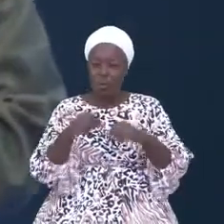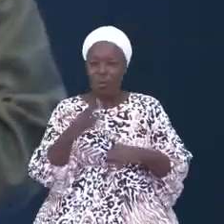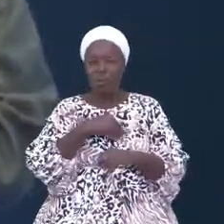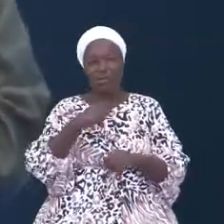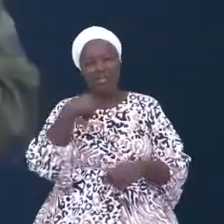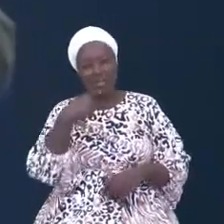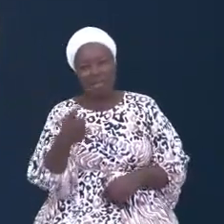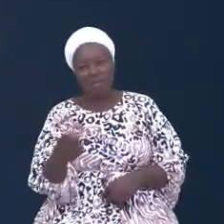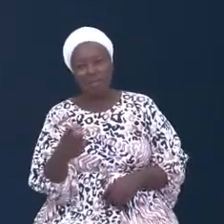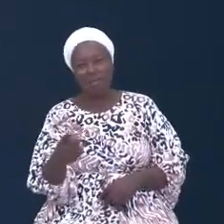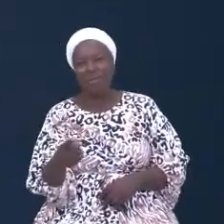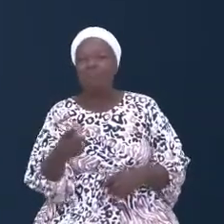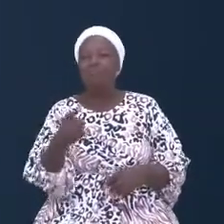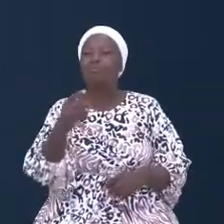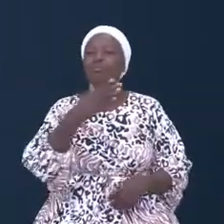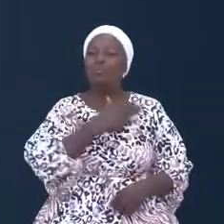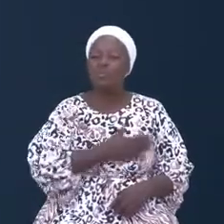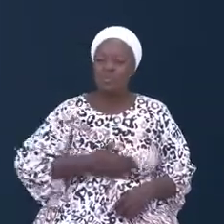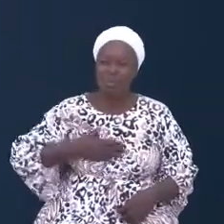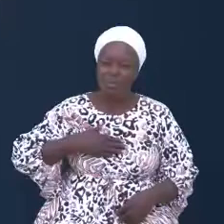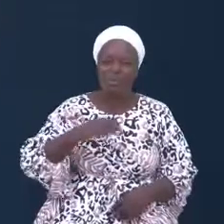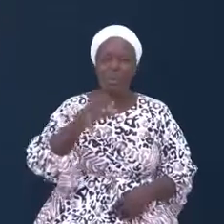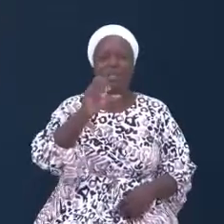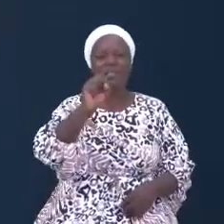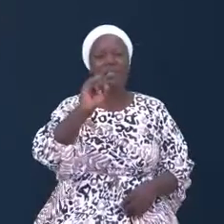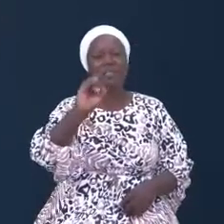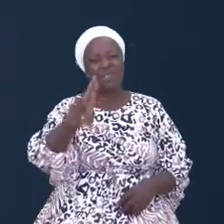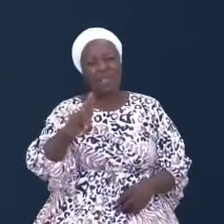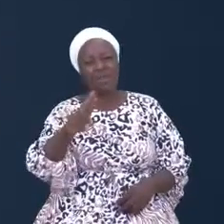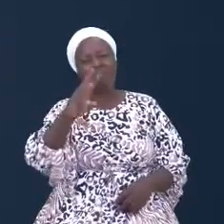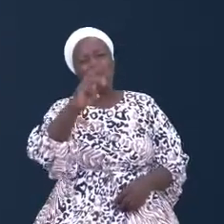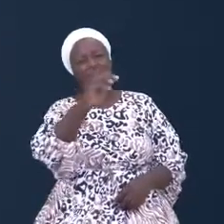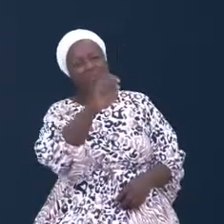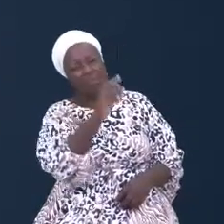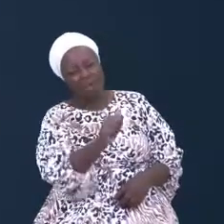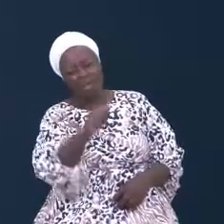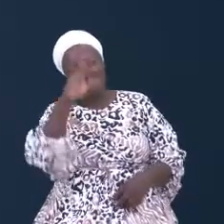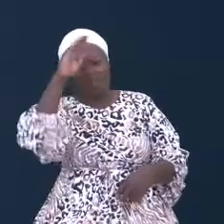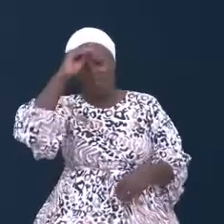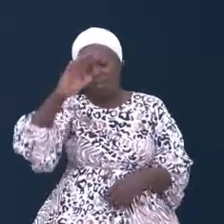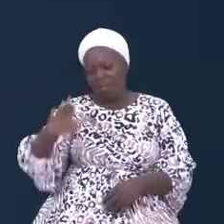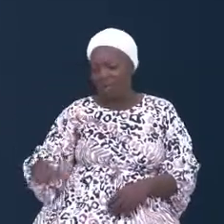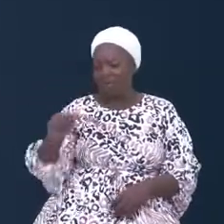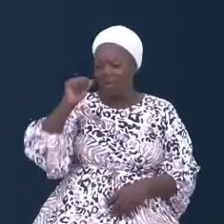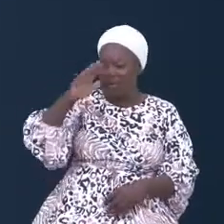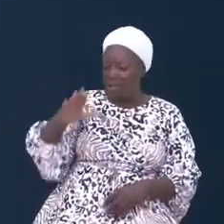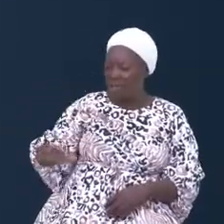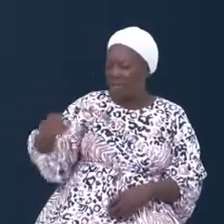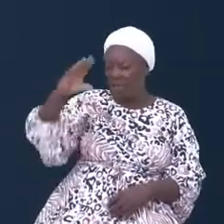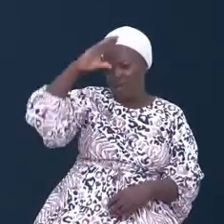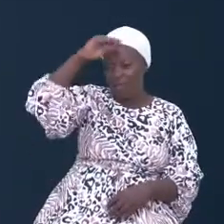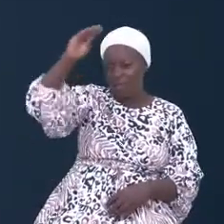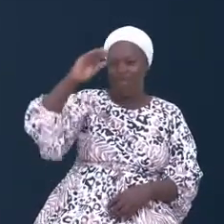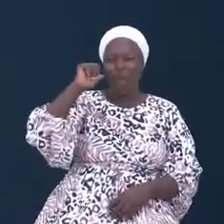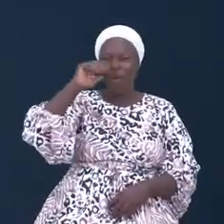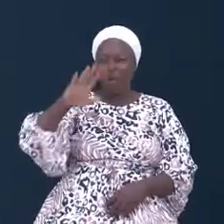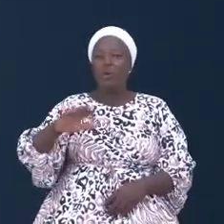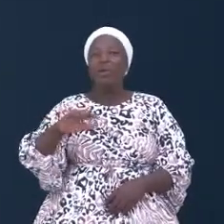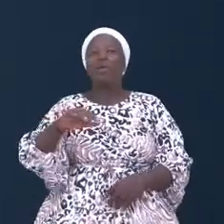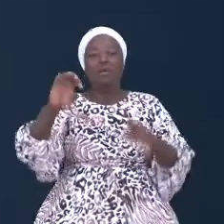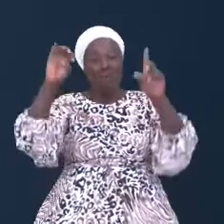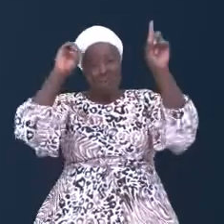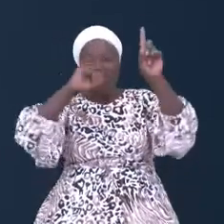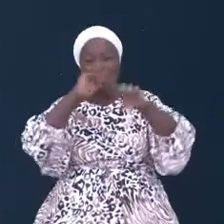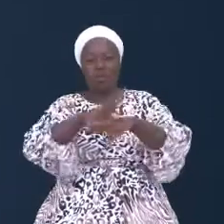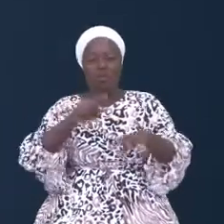you, sir, ma, boy, girl, man, woman is calling you. You